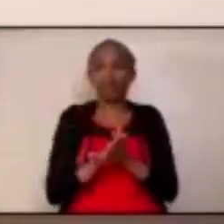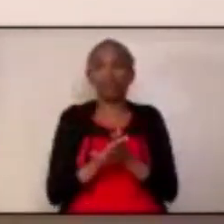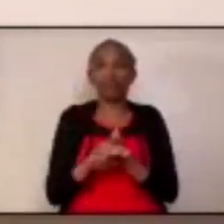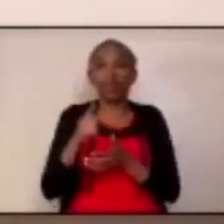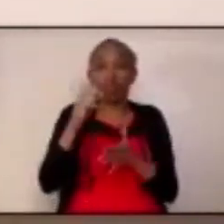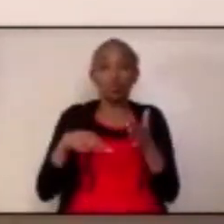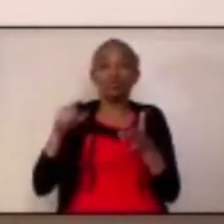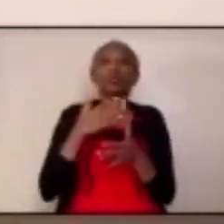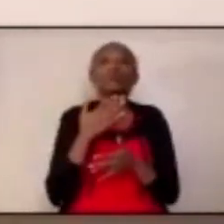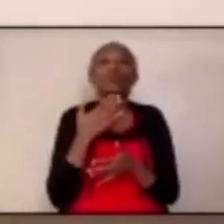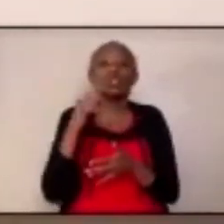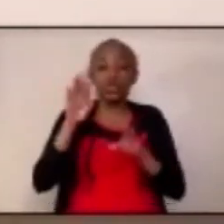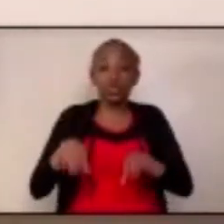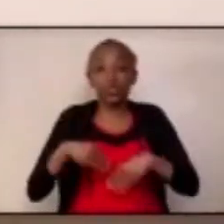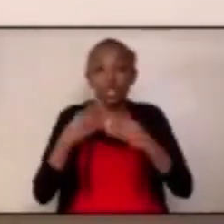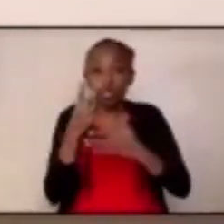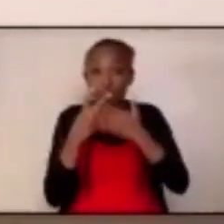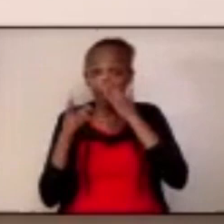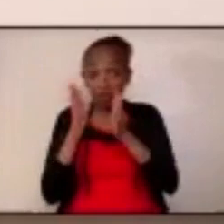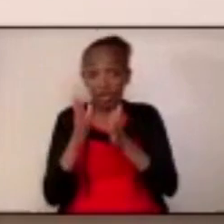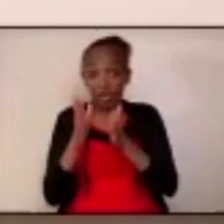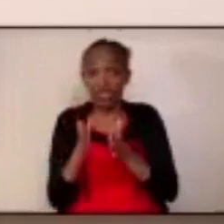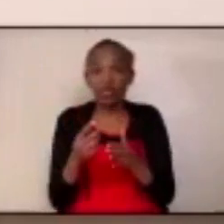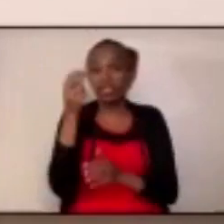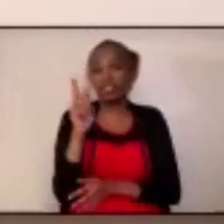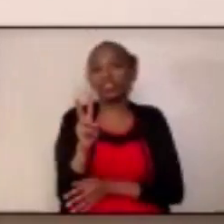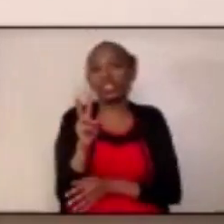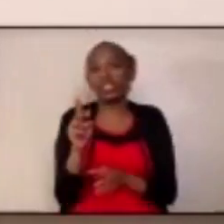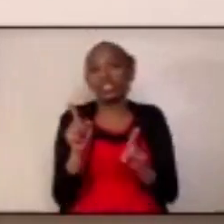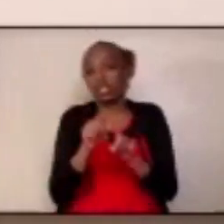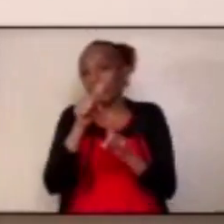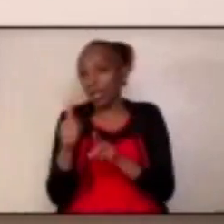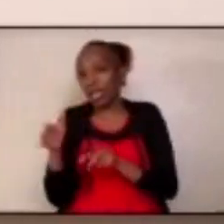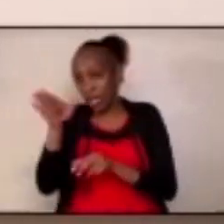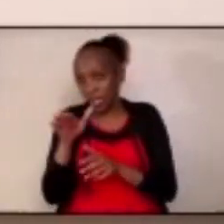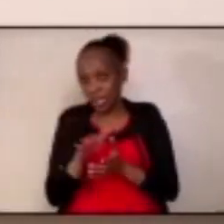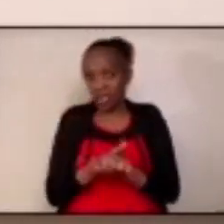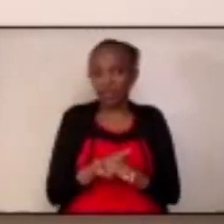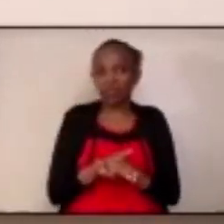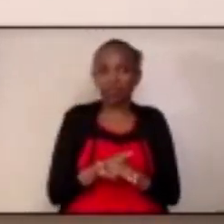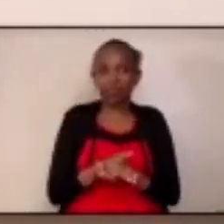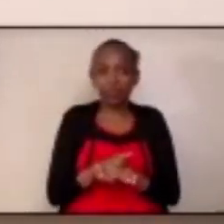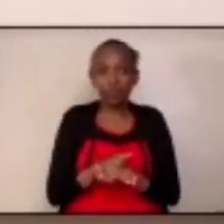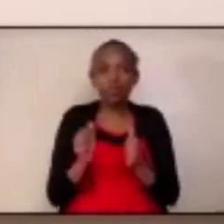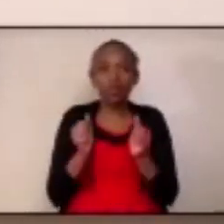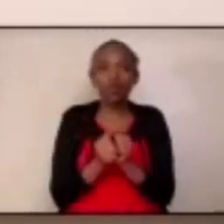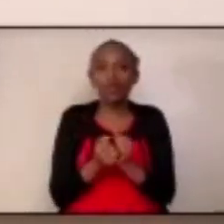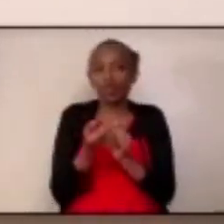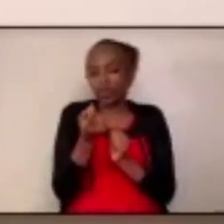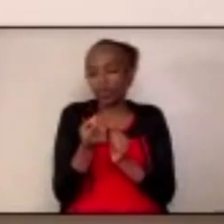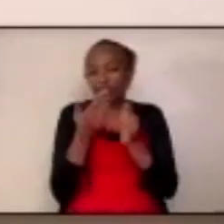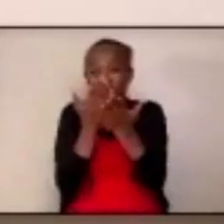What we would love for you to give to your viewers on television and other platforms. And so with those few